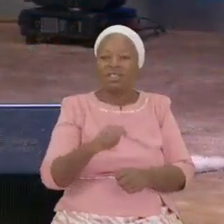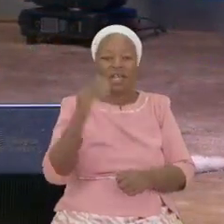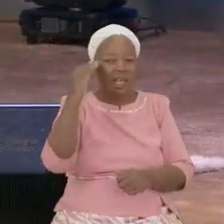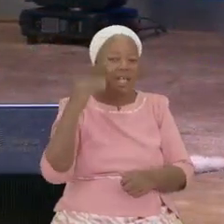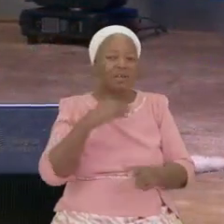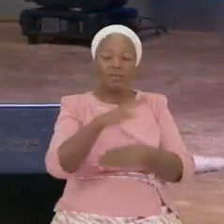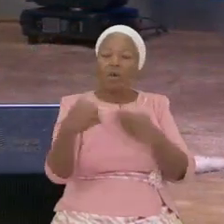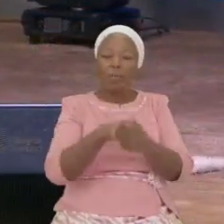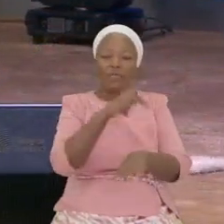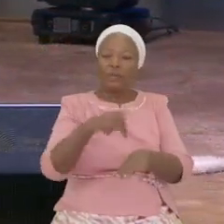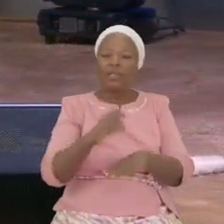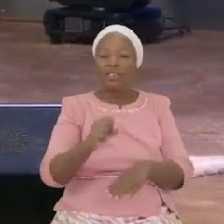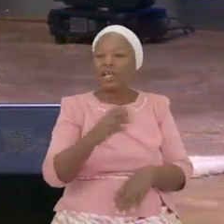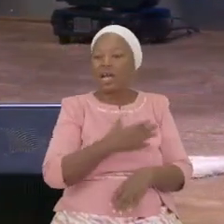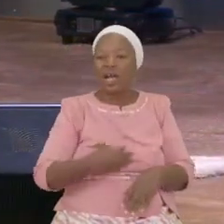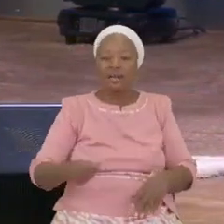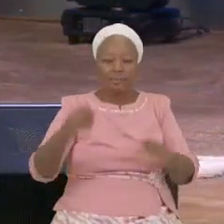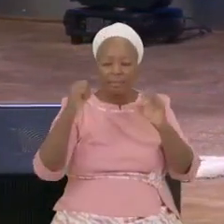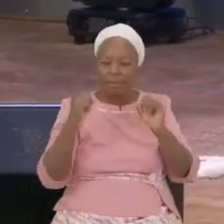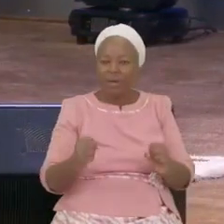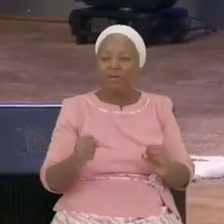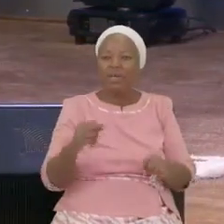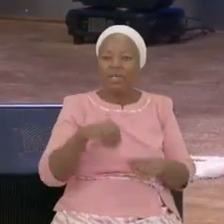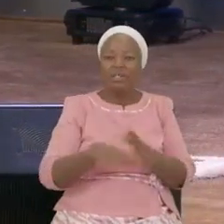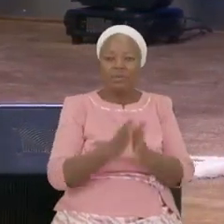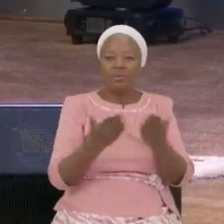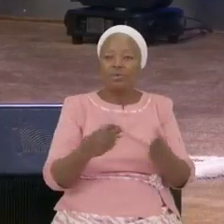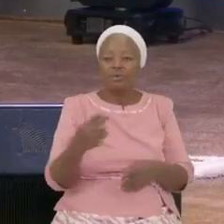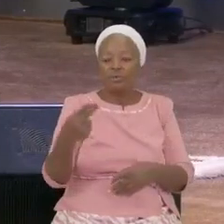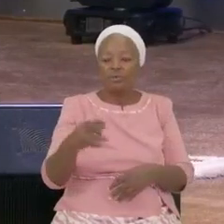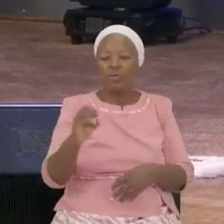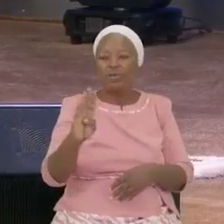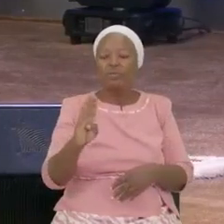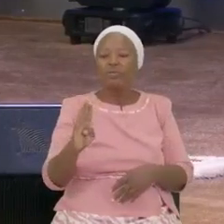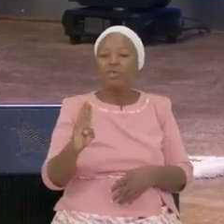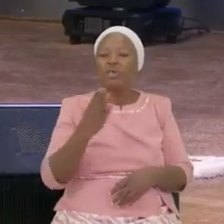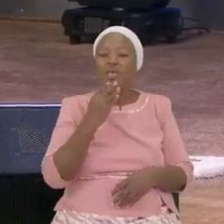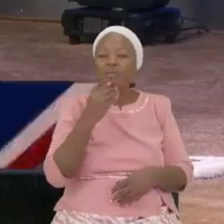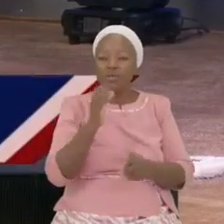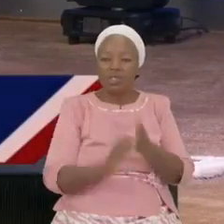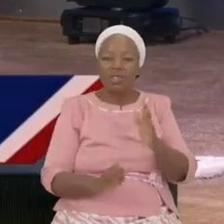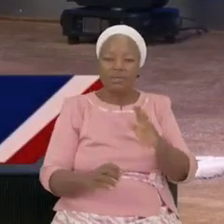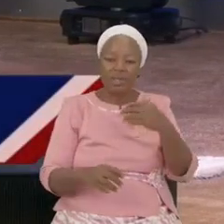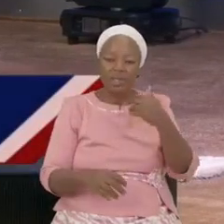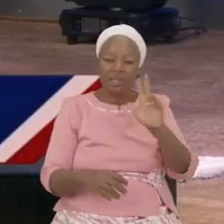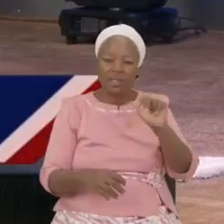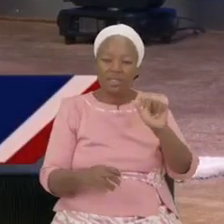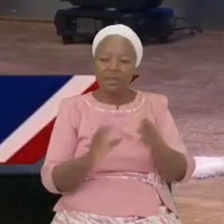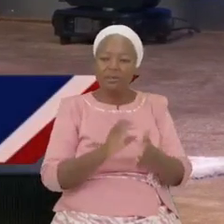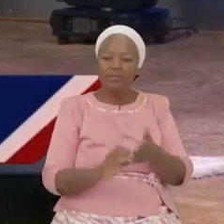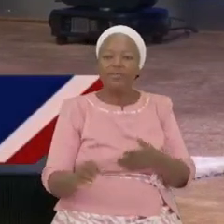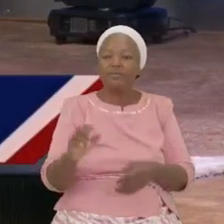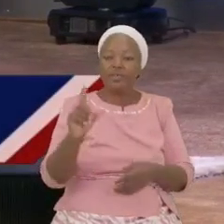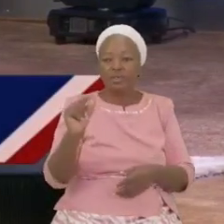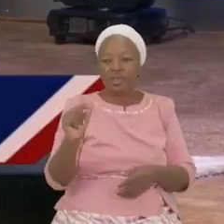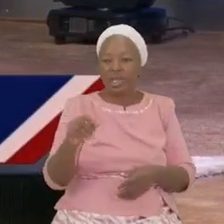of all principality and power. In Hebrews chapter 13, we're looking at verse 20. How does this